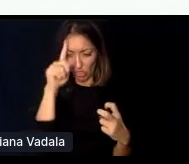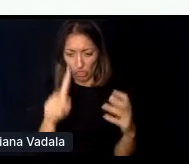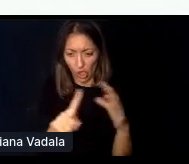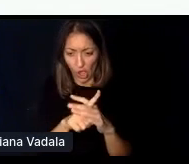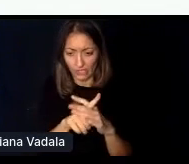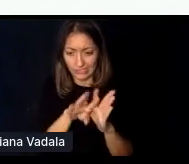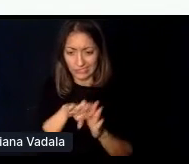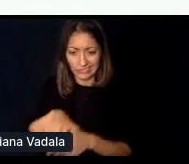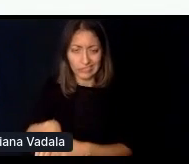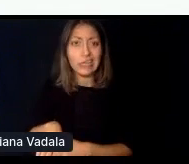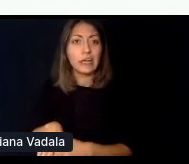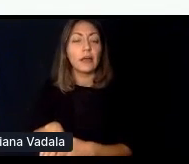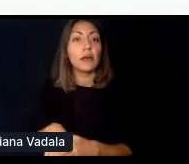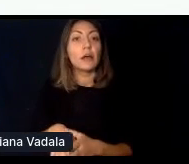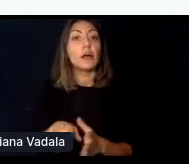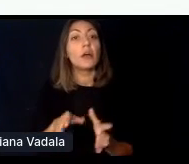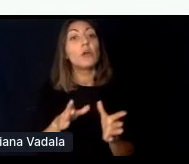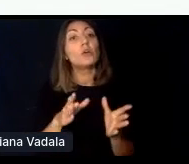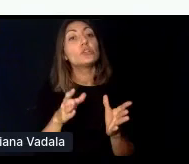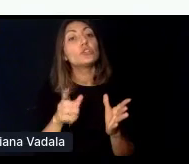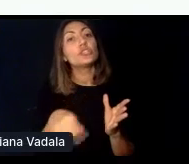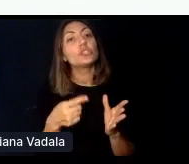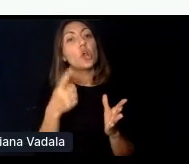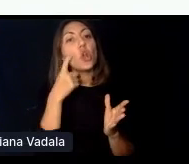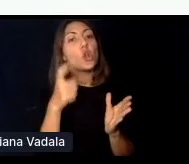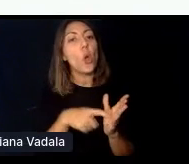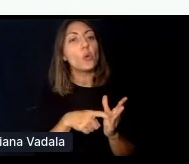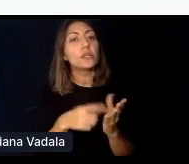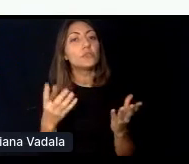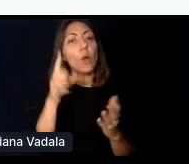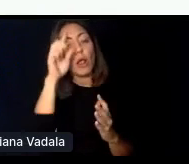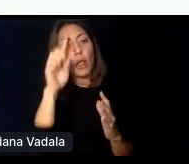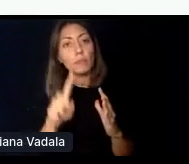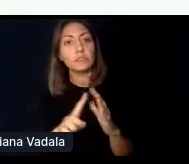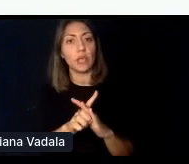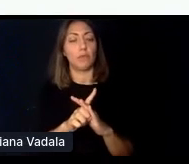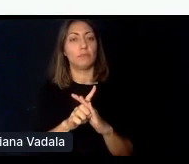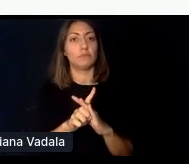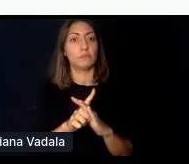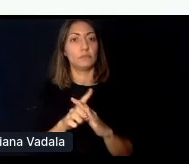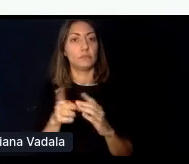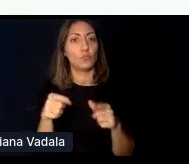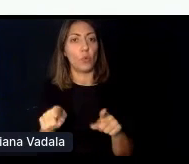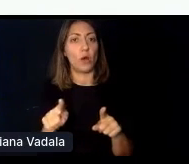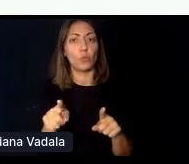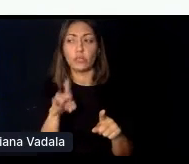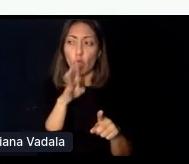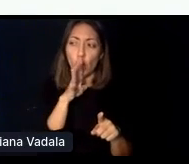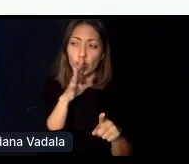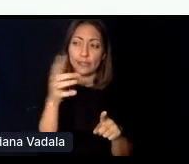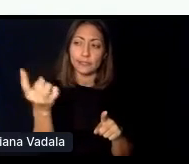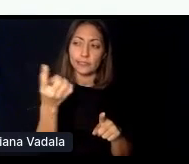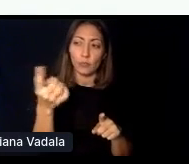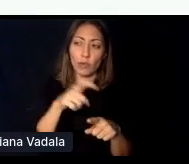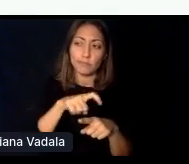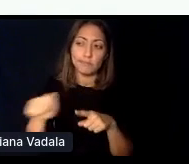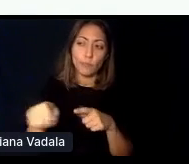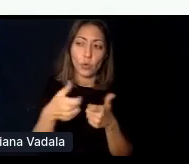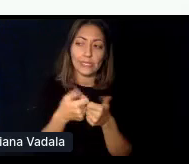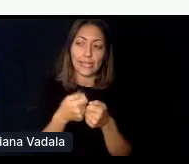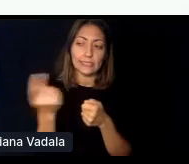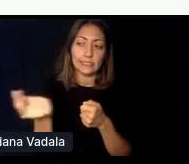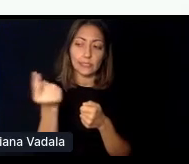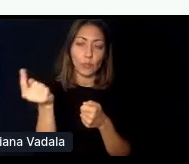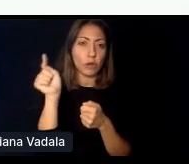earlier in this training. So just noticing our thoughts and how they reflect prejudiced conditioning is a really great place to start building self-awareness and moving